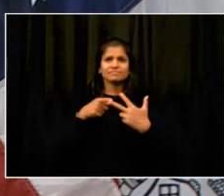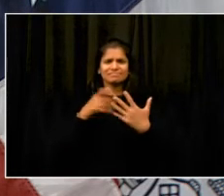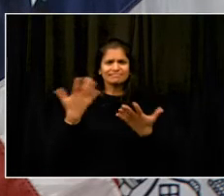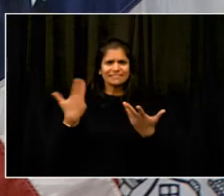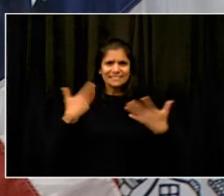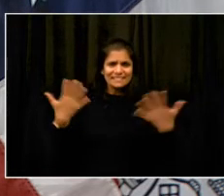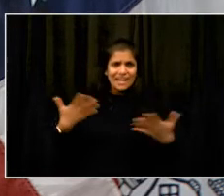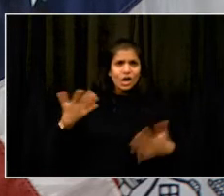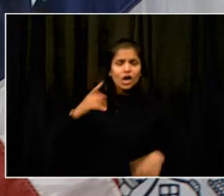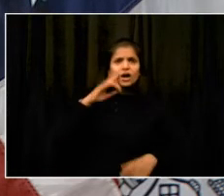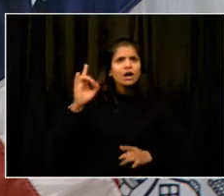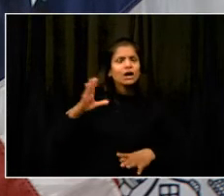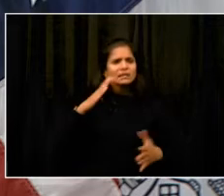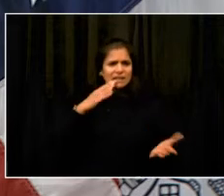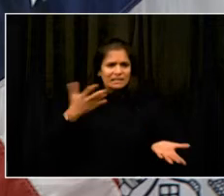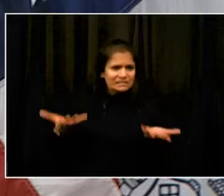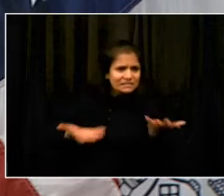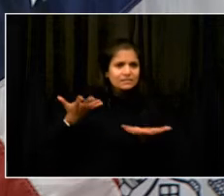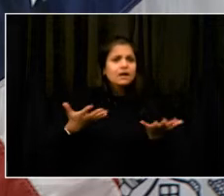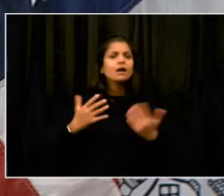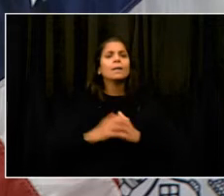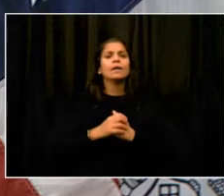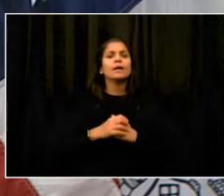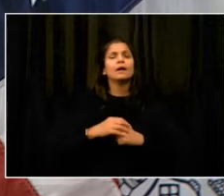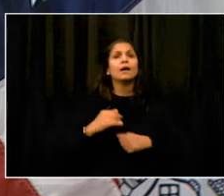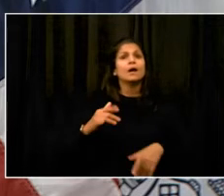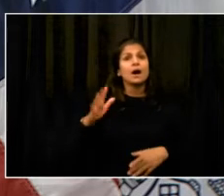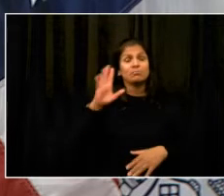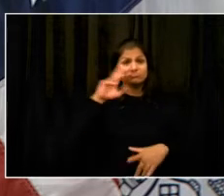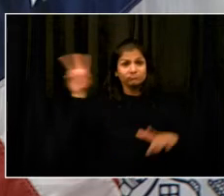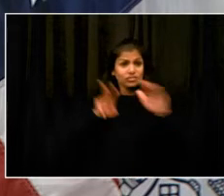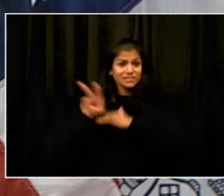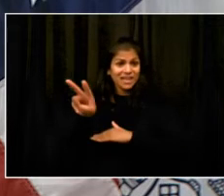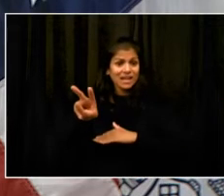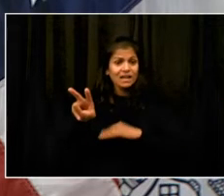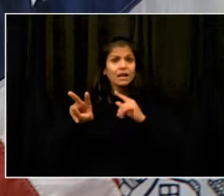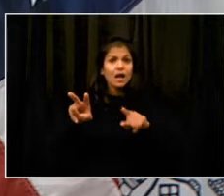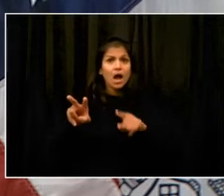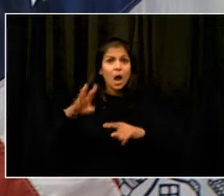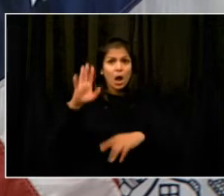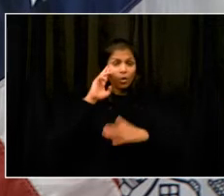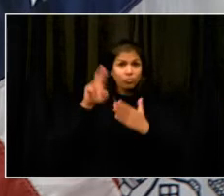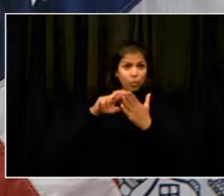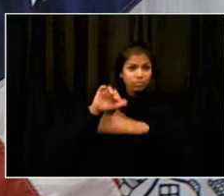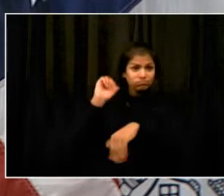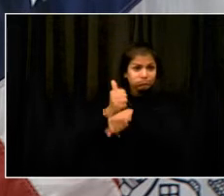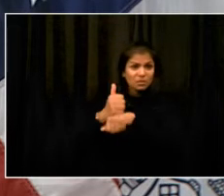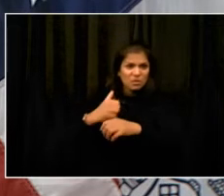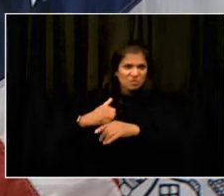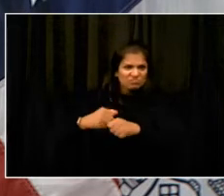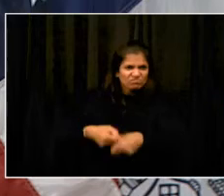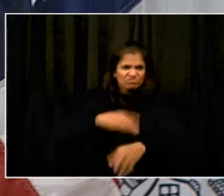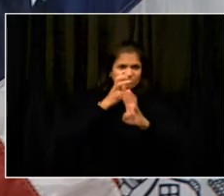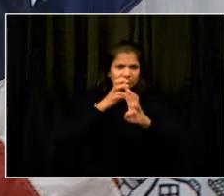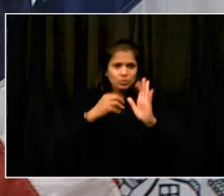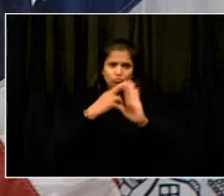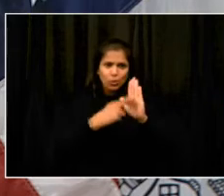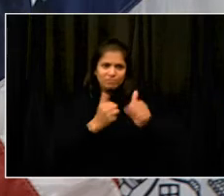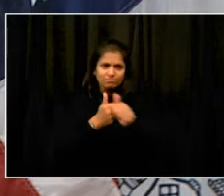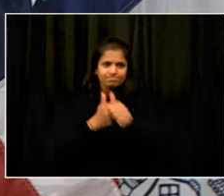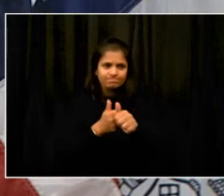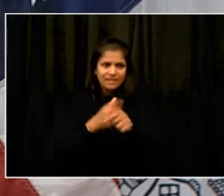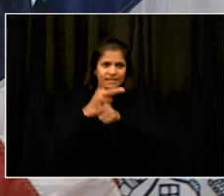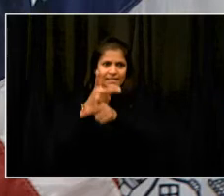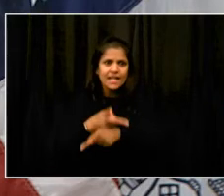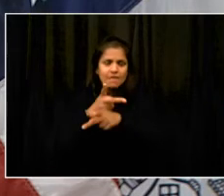more restrictions coming if these numbers go over 5%? You said something about changing the metrics or changing the presentation.